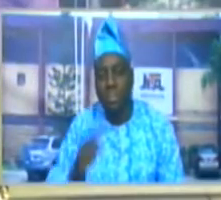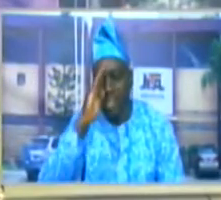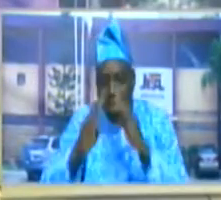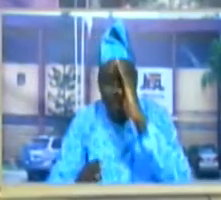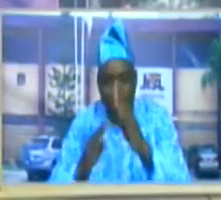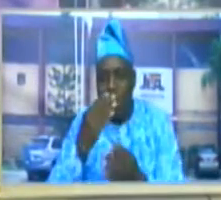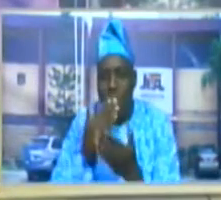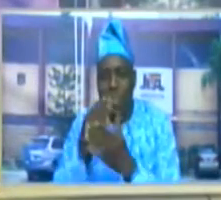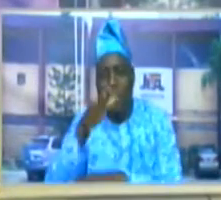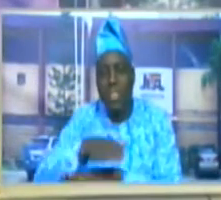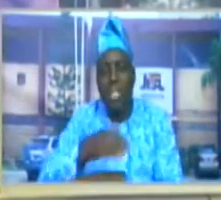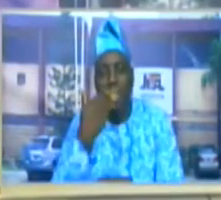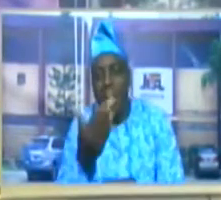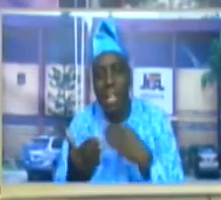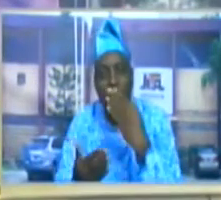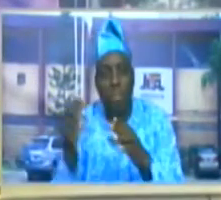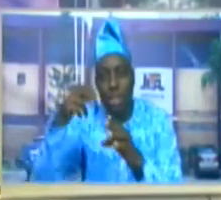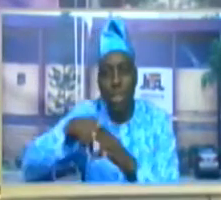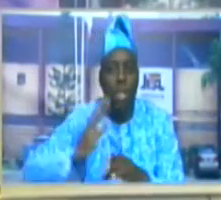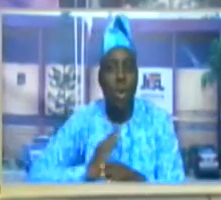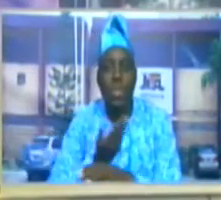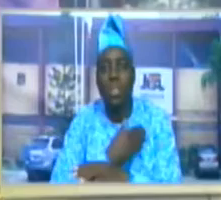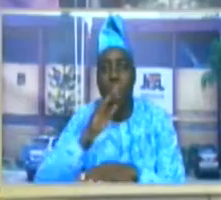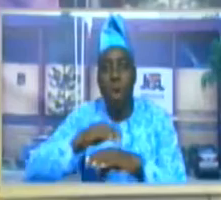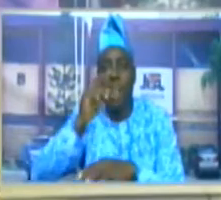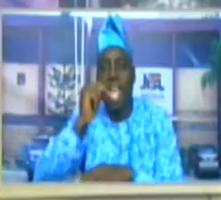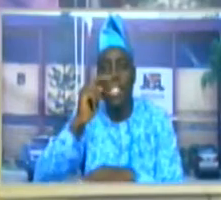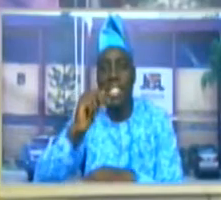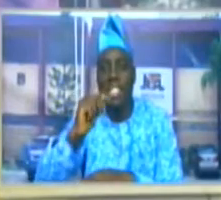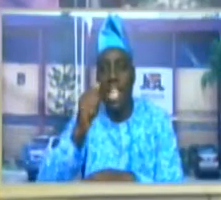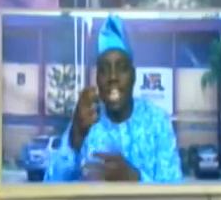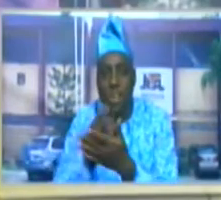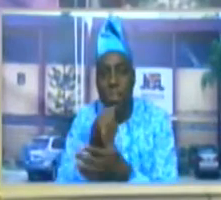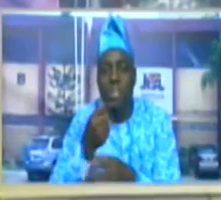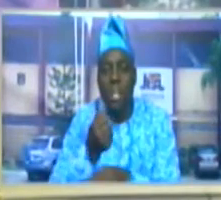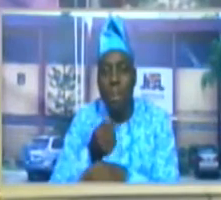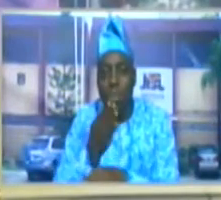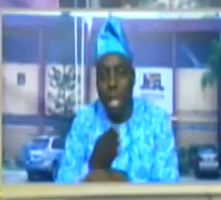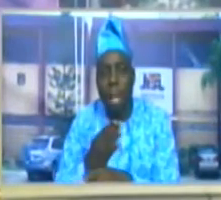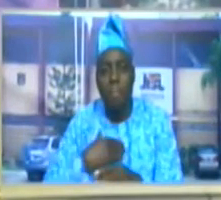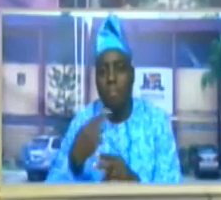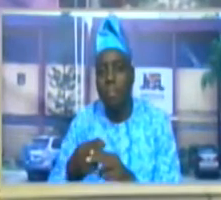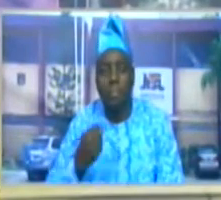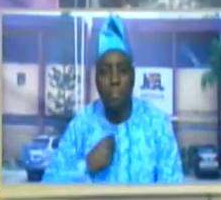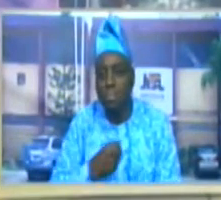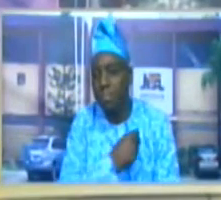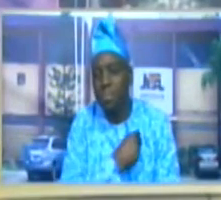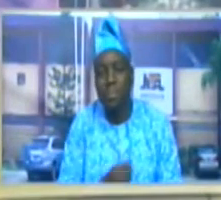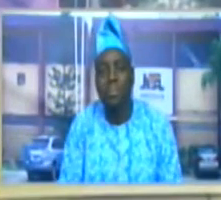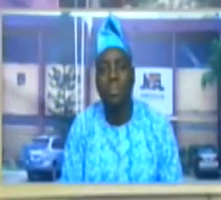Hello, good evening, and thank you for joining us on our Prime News on NTA Abeokuta. I'm Yemi Dalemu.